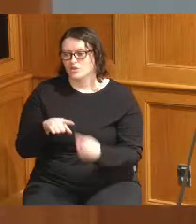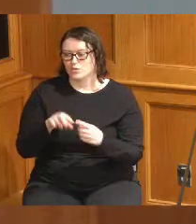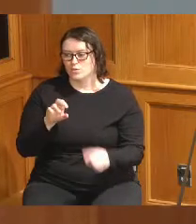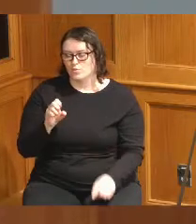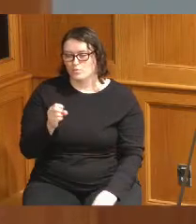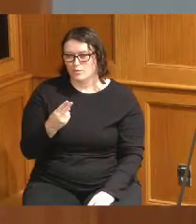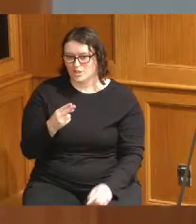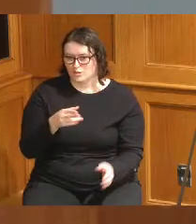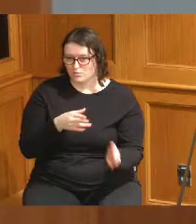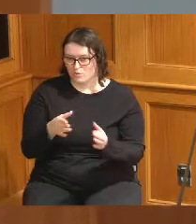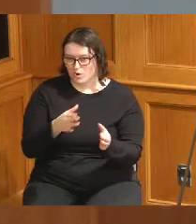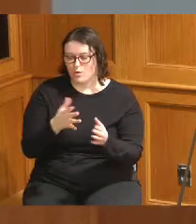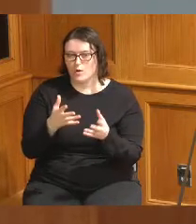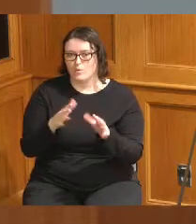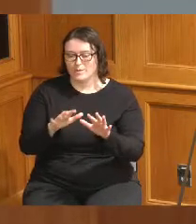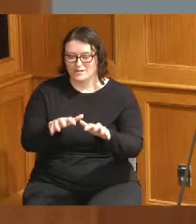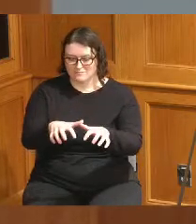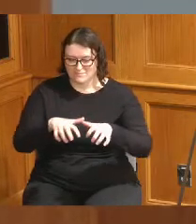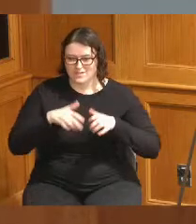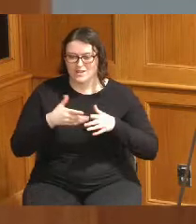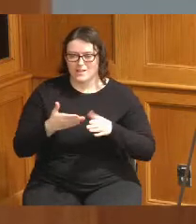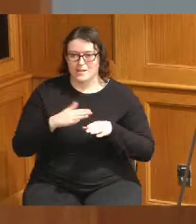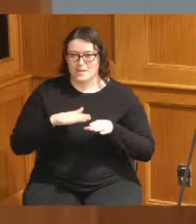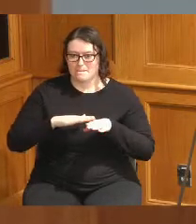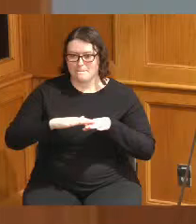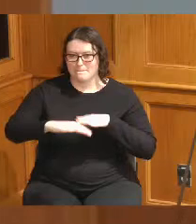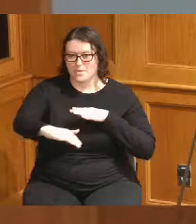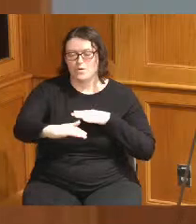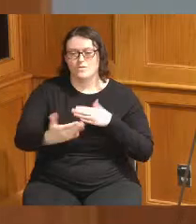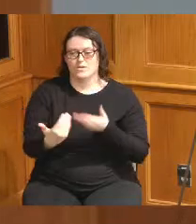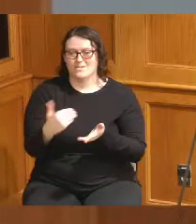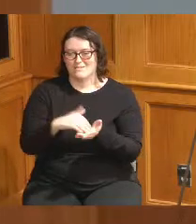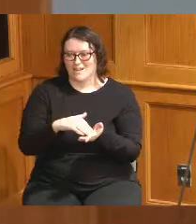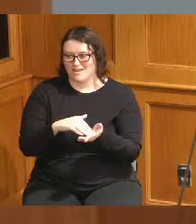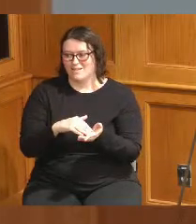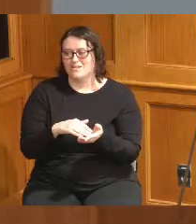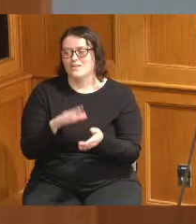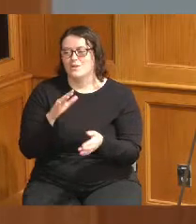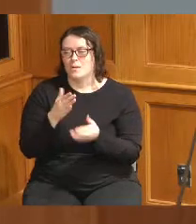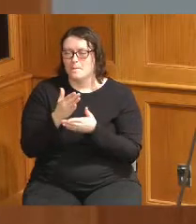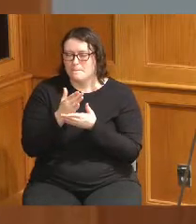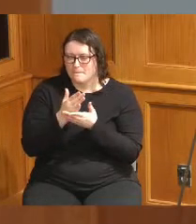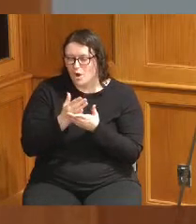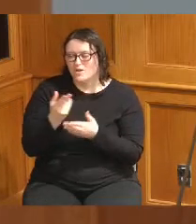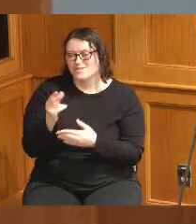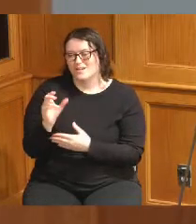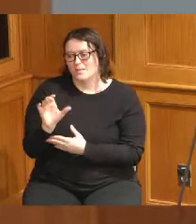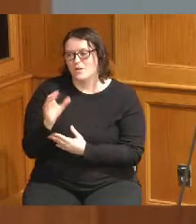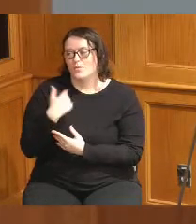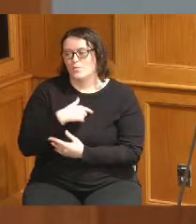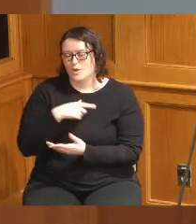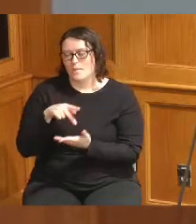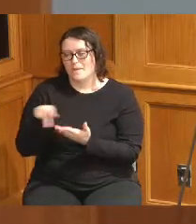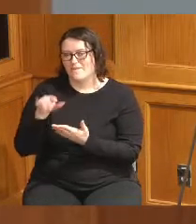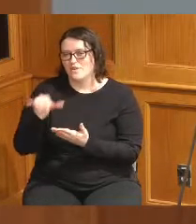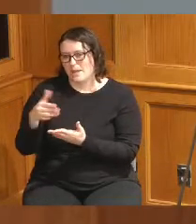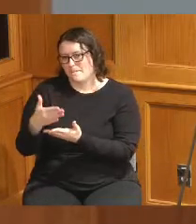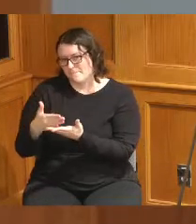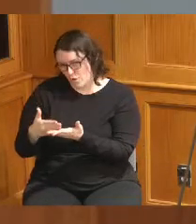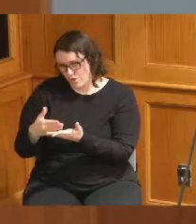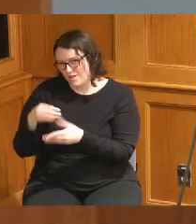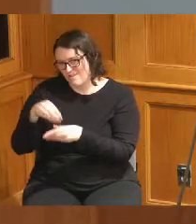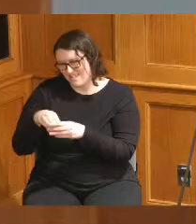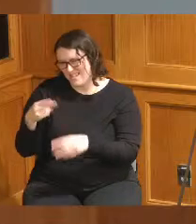small portion of Fields Erdel Road that they are paving is in Hamilton County, so we will be paying for the portion in Hamilton County,